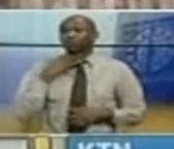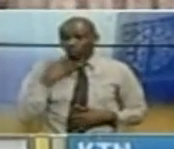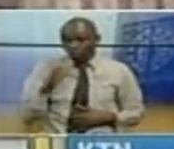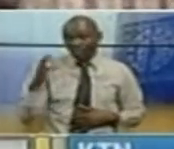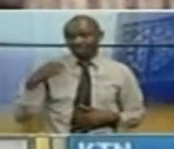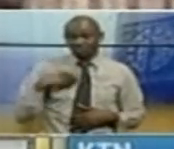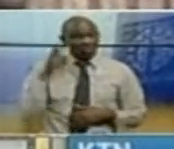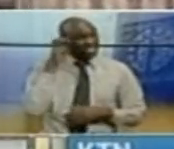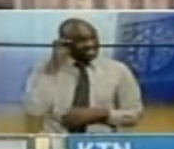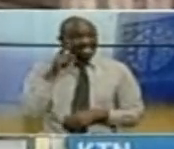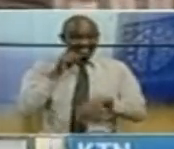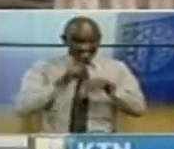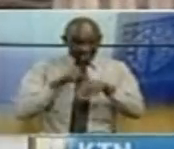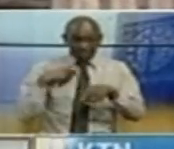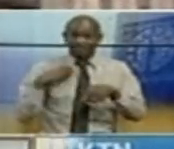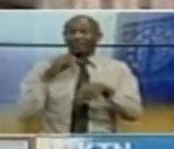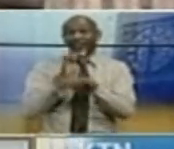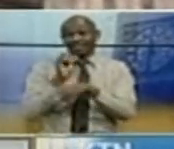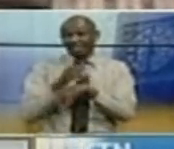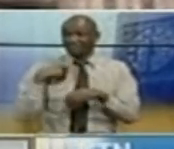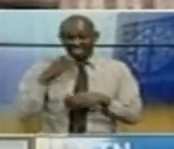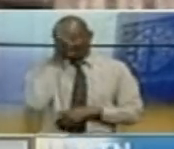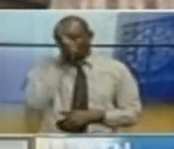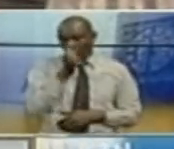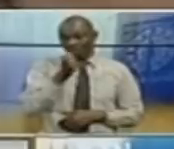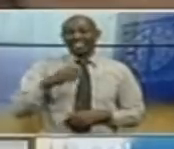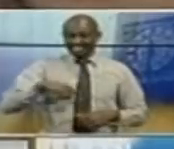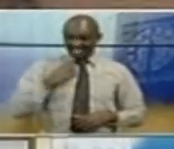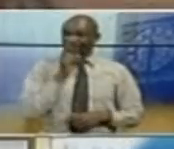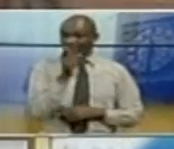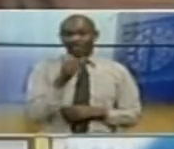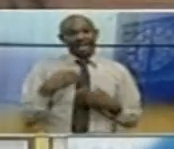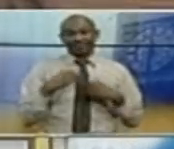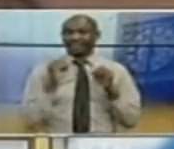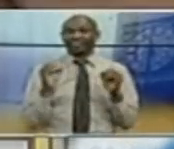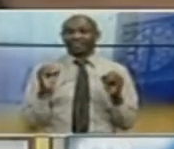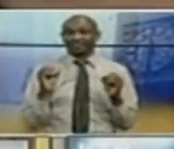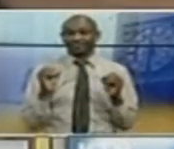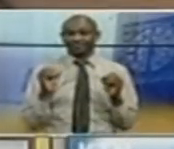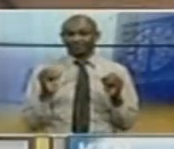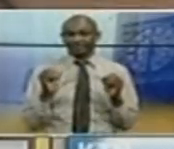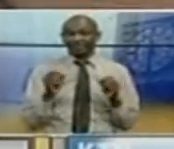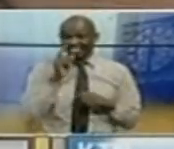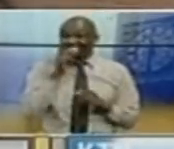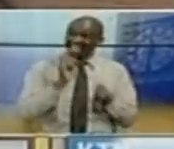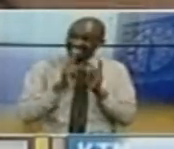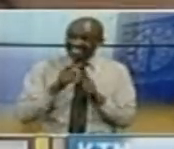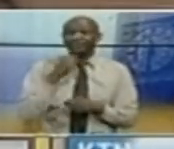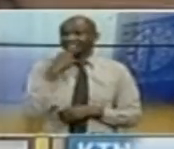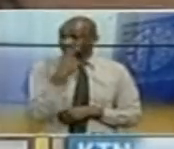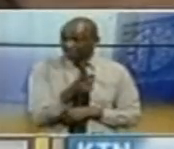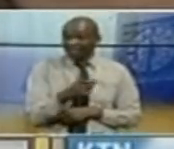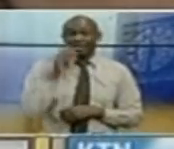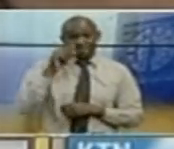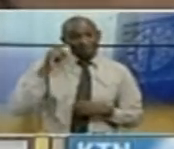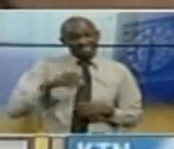listen when they are at the peak. Many lack self-discipline. And I want to tell also those athletes that they should also learn